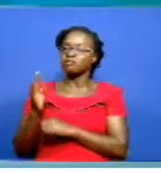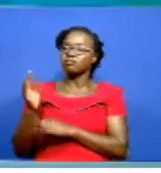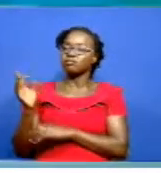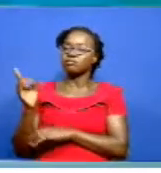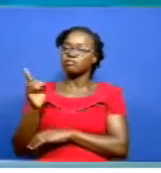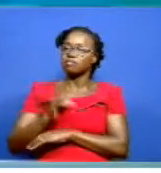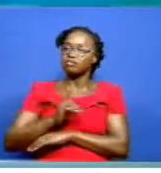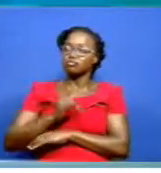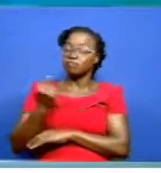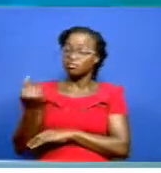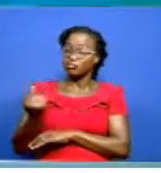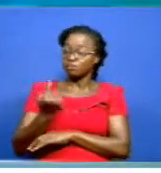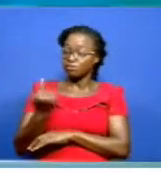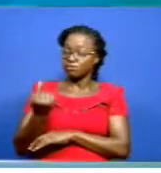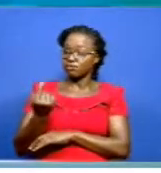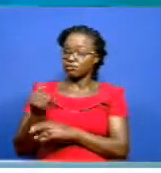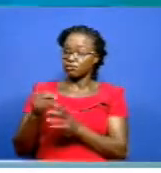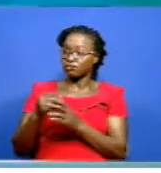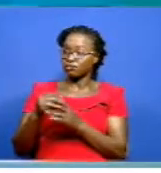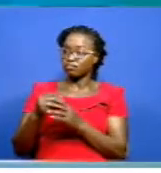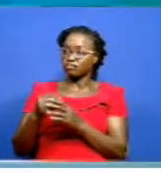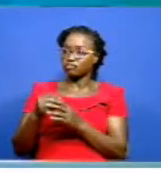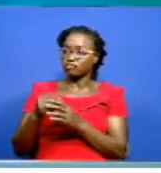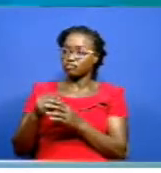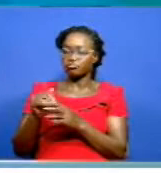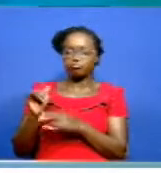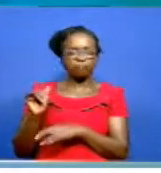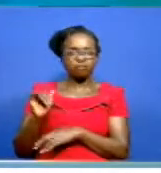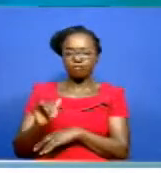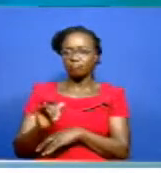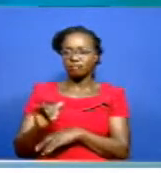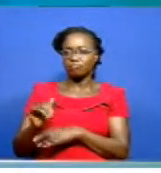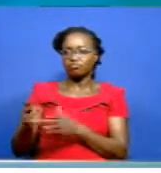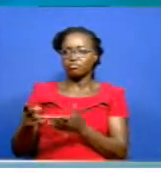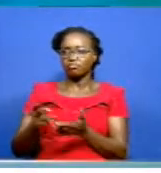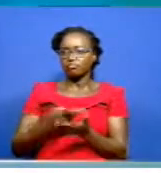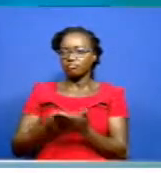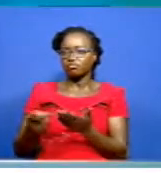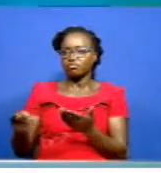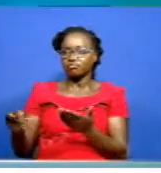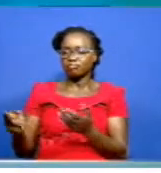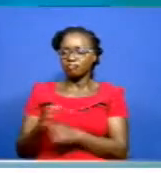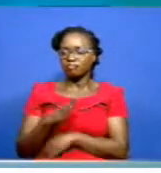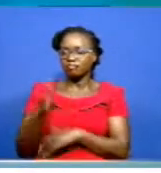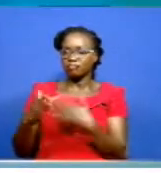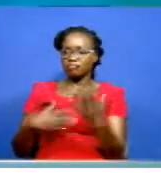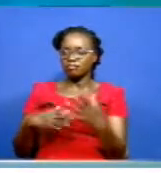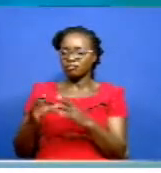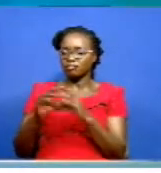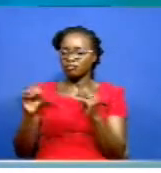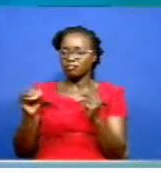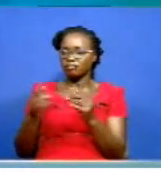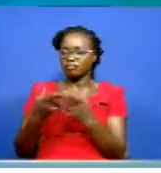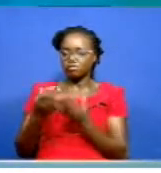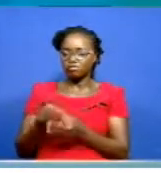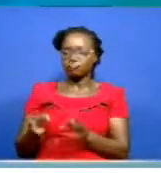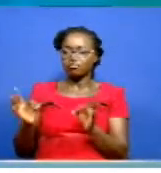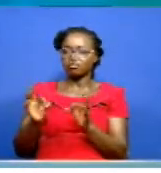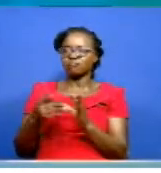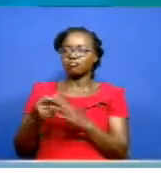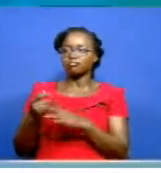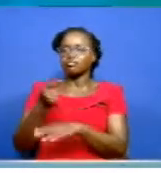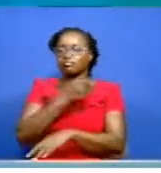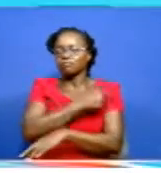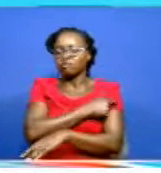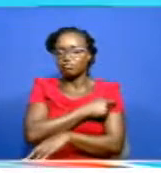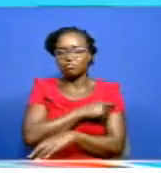isolation or quarantine. So after 2 weeks of that, you're completely asymptomatic and you're free, then you can go and get your jab. And